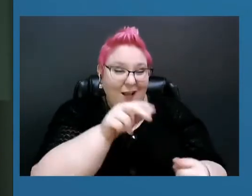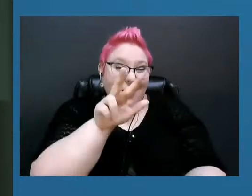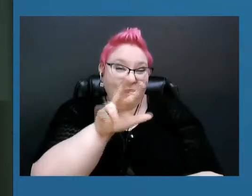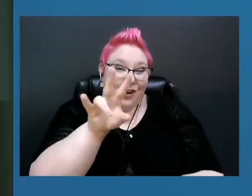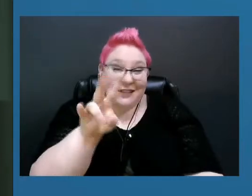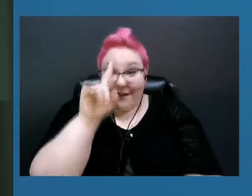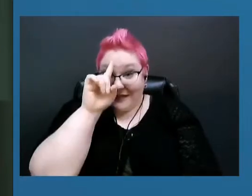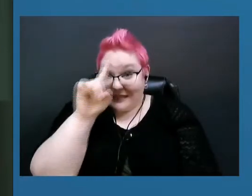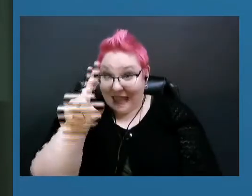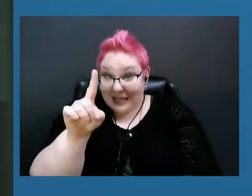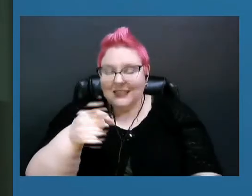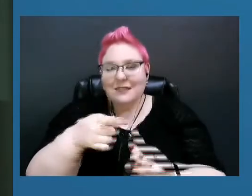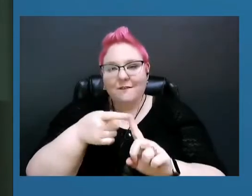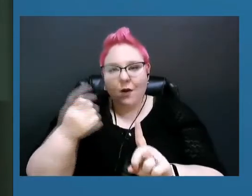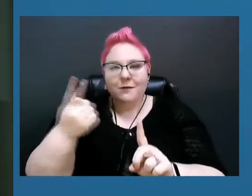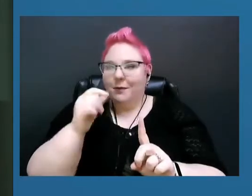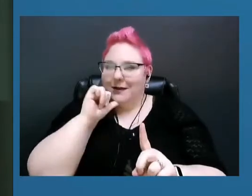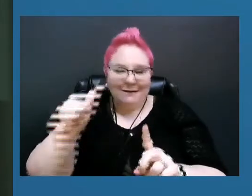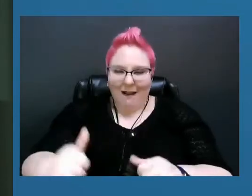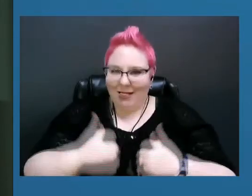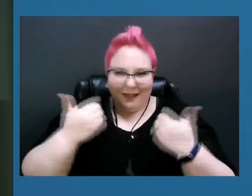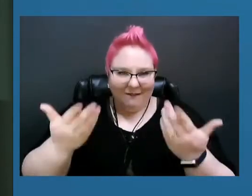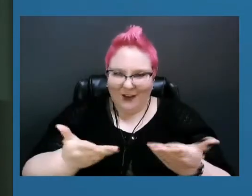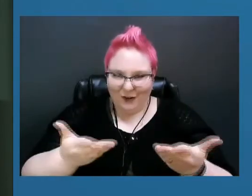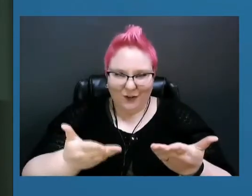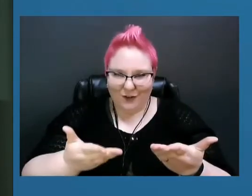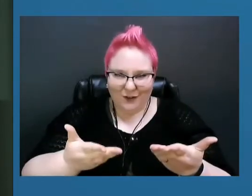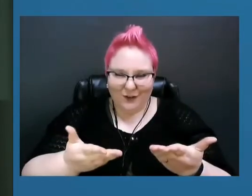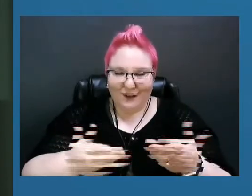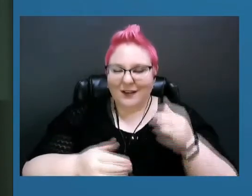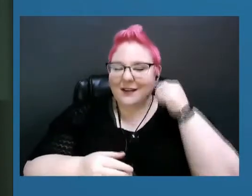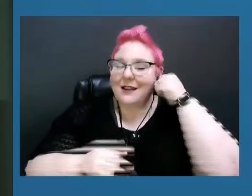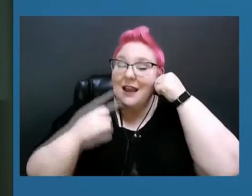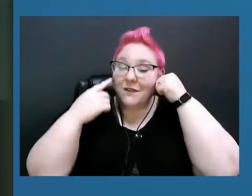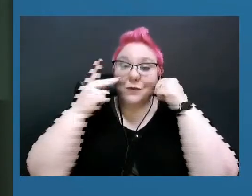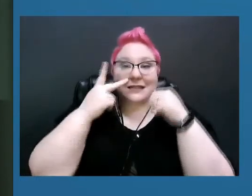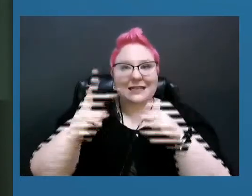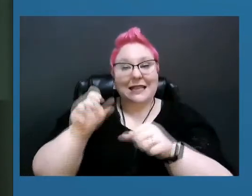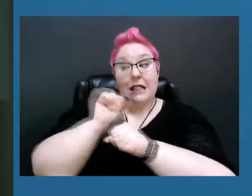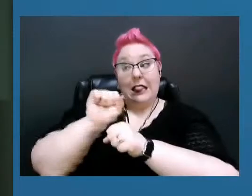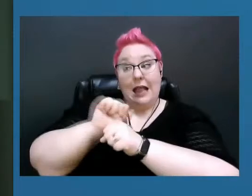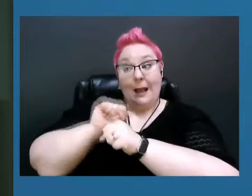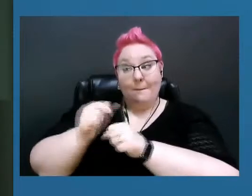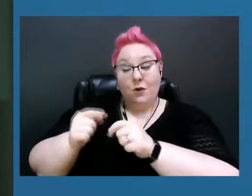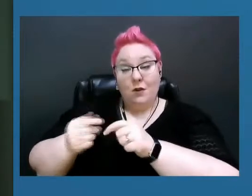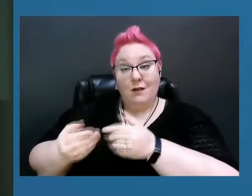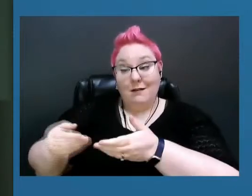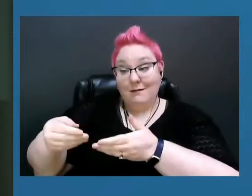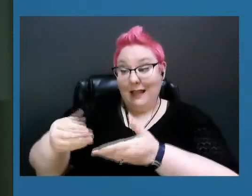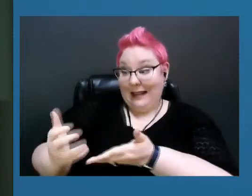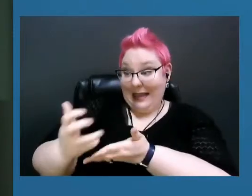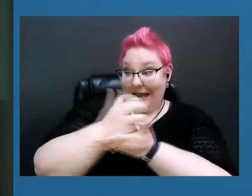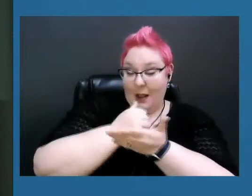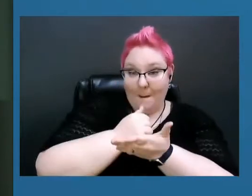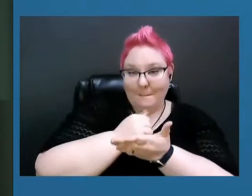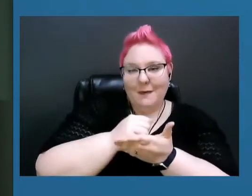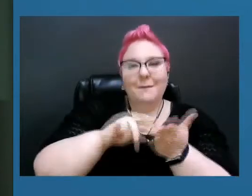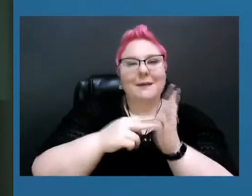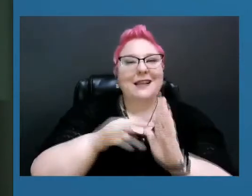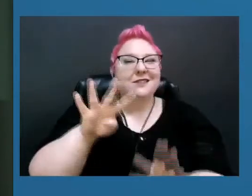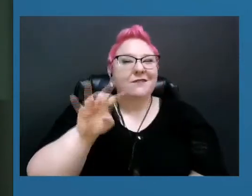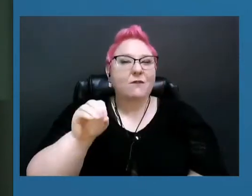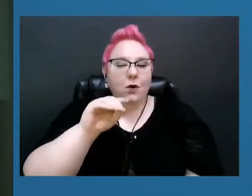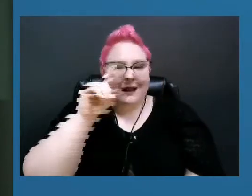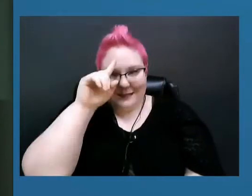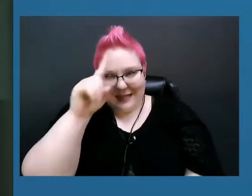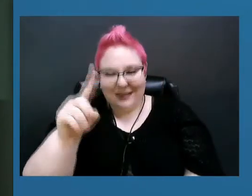cents comes from someone who doesn't live here. And when we look at the labor income, that number rises to 40 cents. So nearly half of all the money